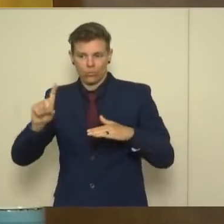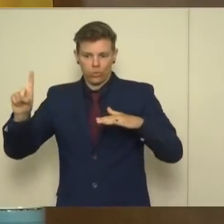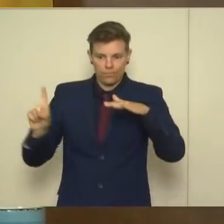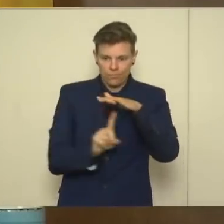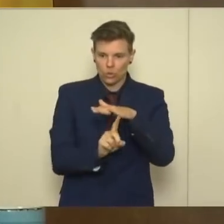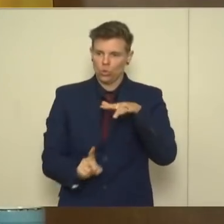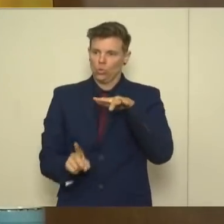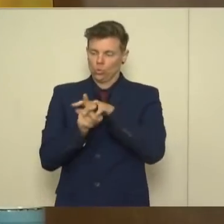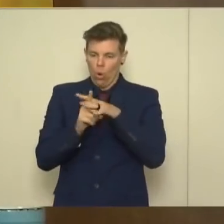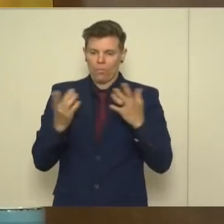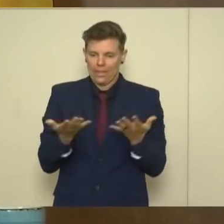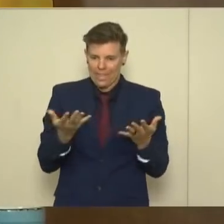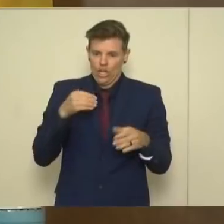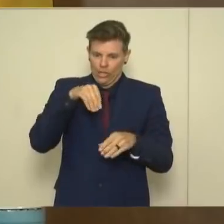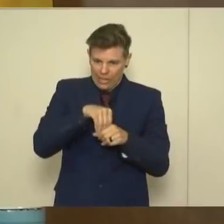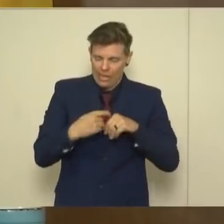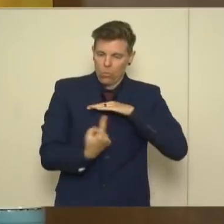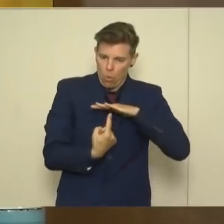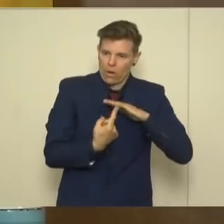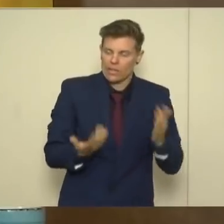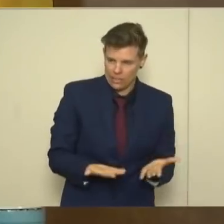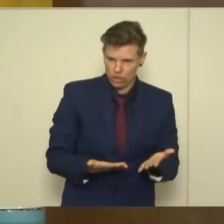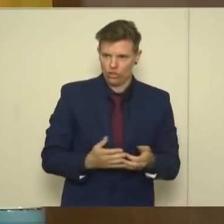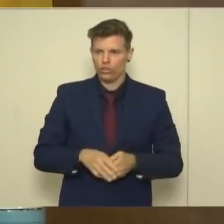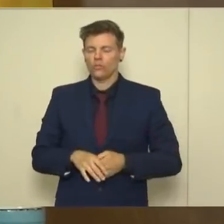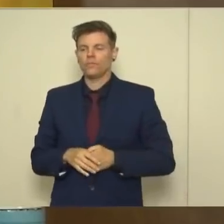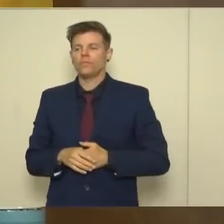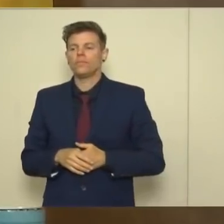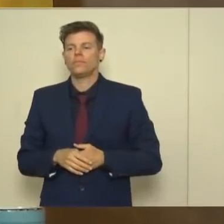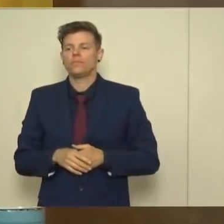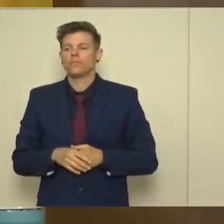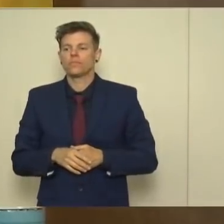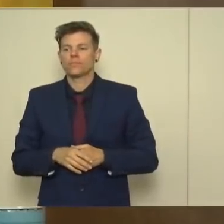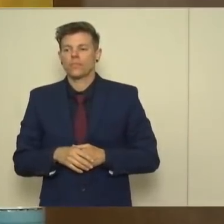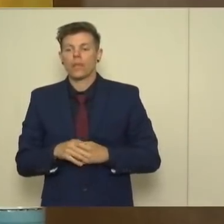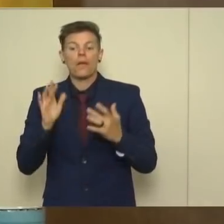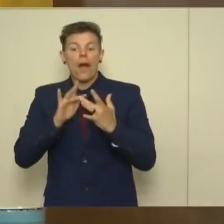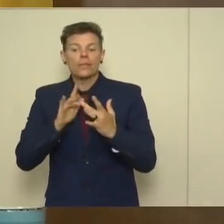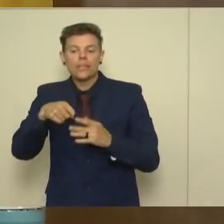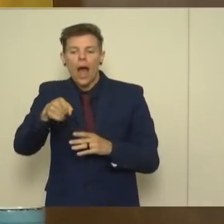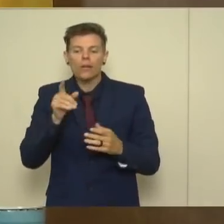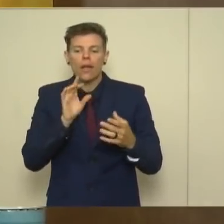you here. I need to make sure that I know what kind of contacts. And each of the higher education